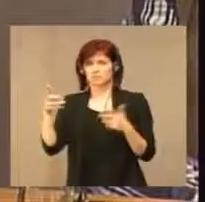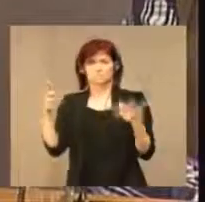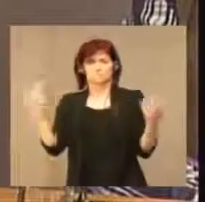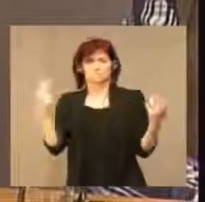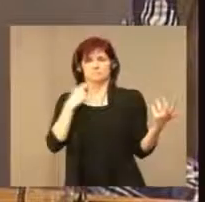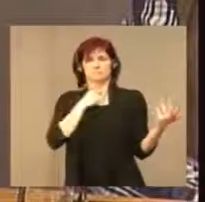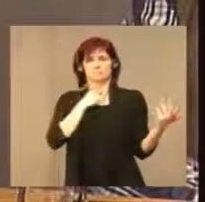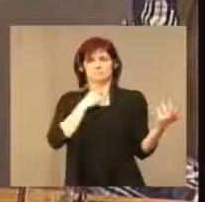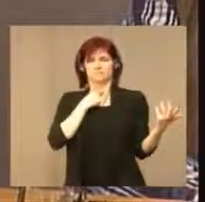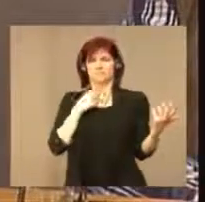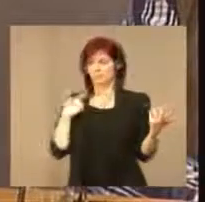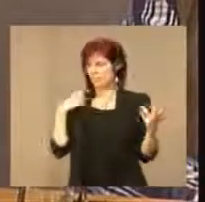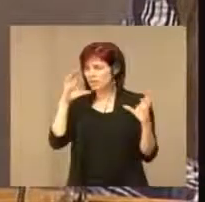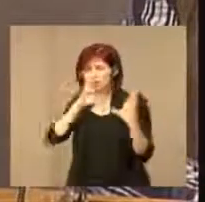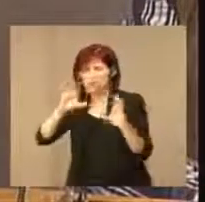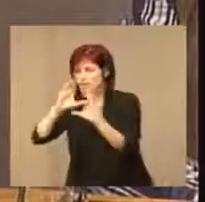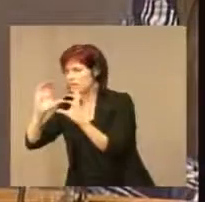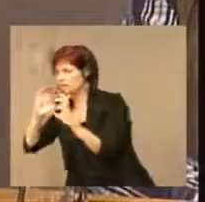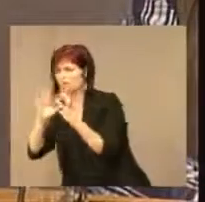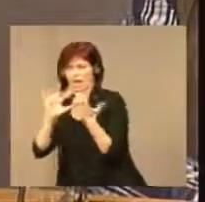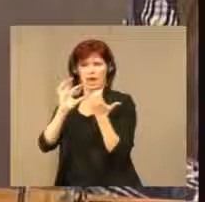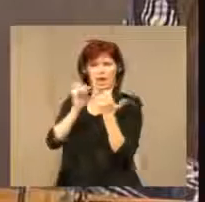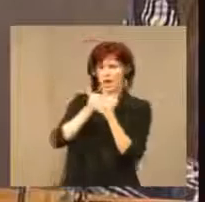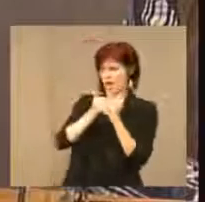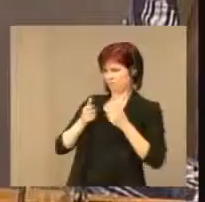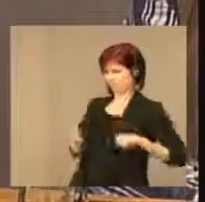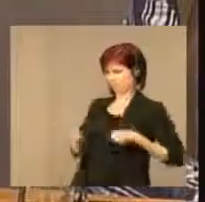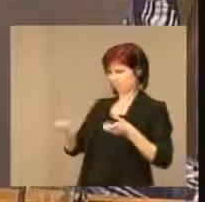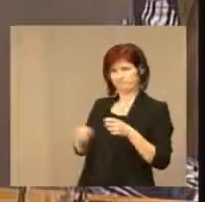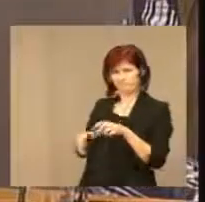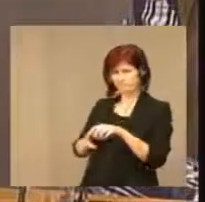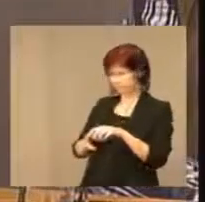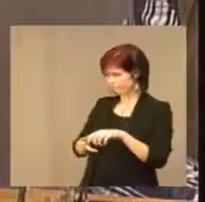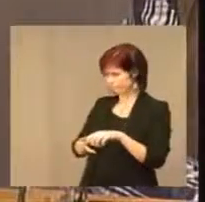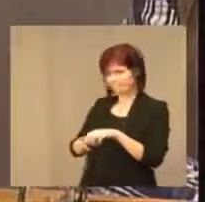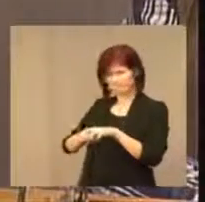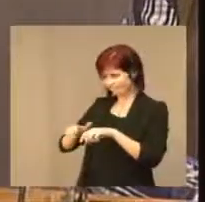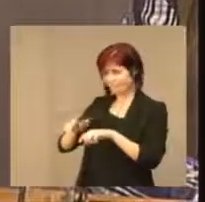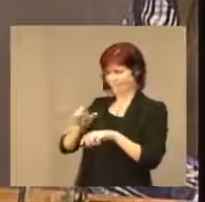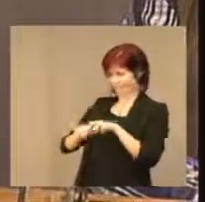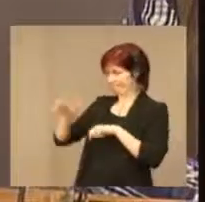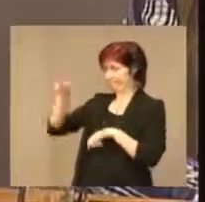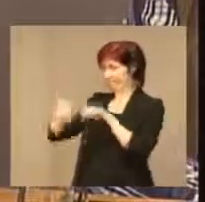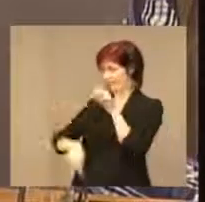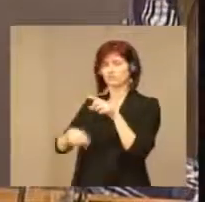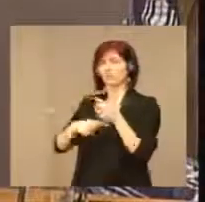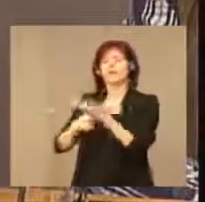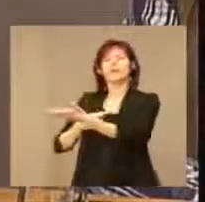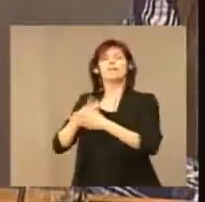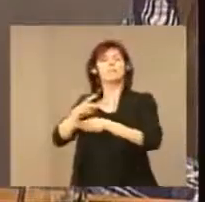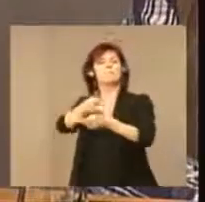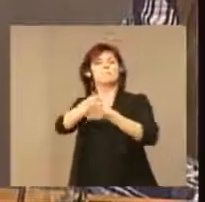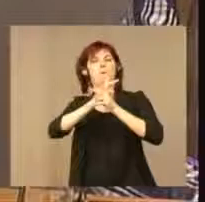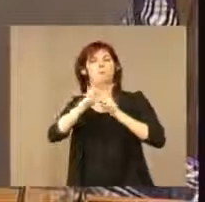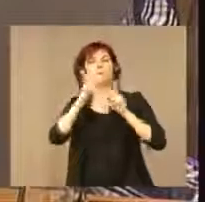use resources for what should be for evac or evacuation under medical necessary circumstances,